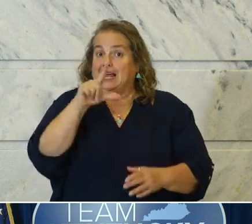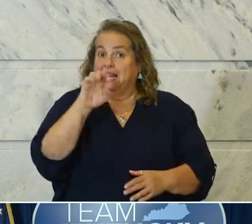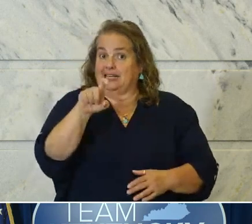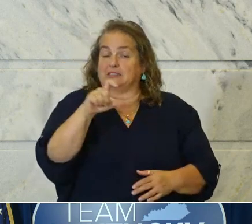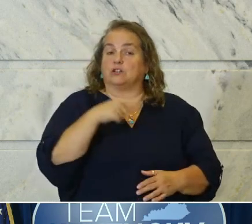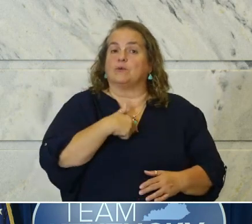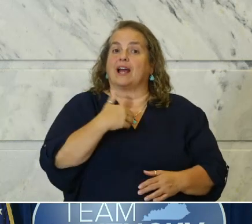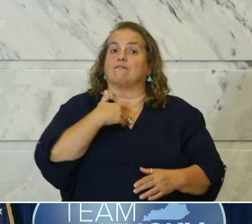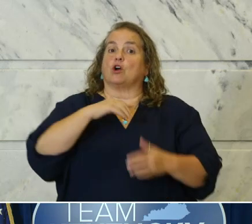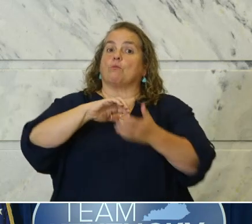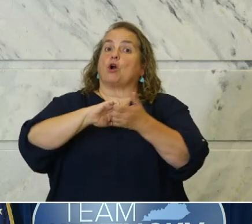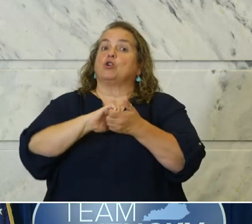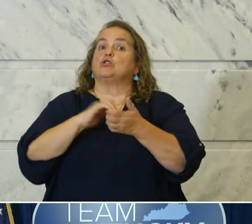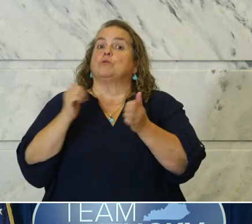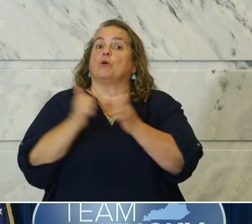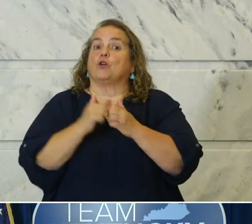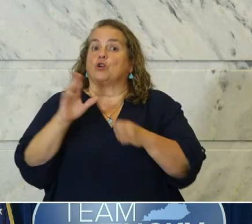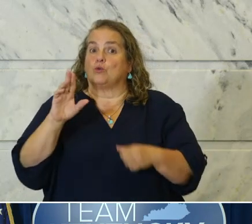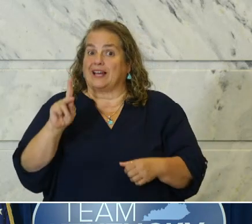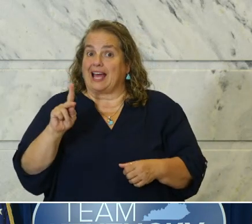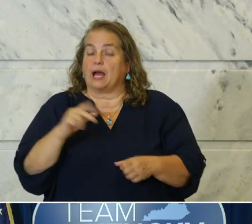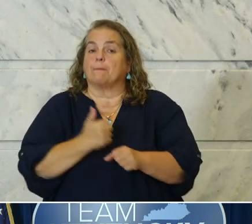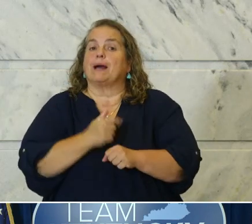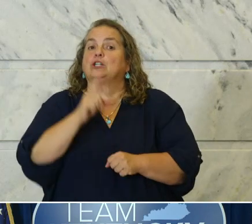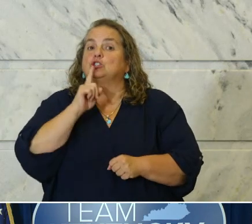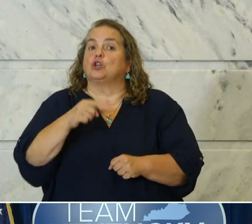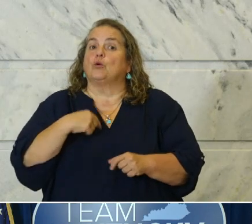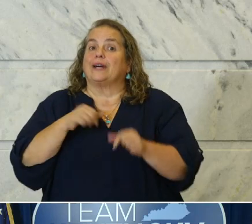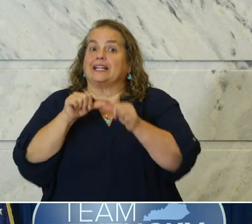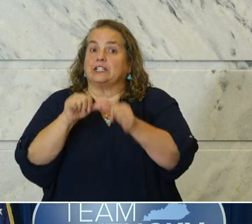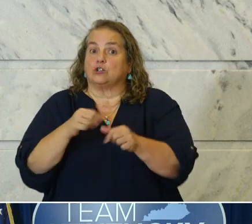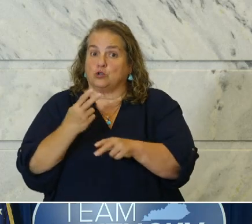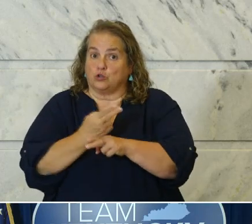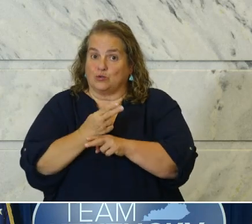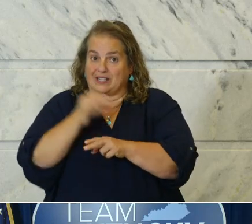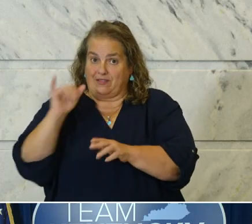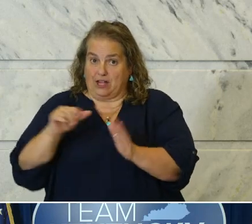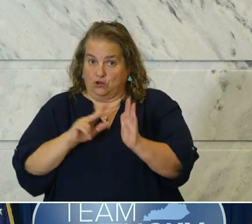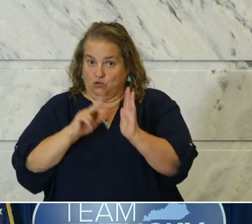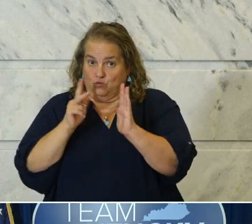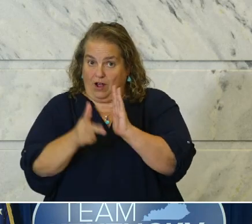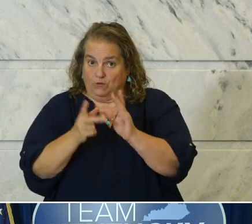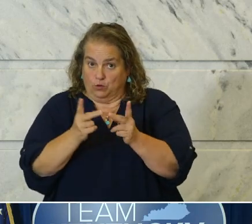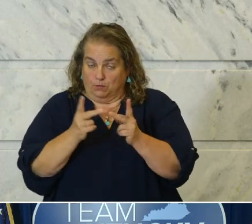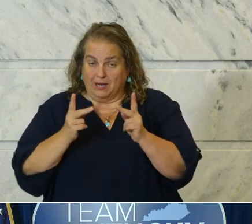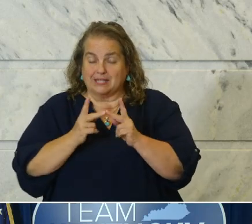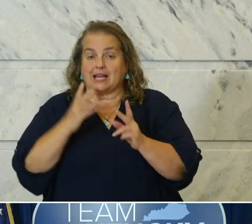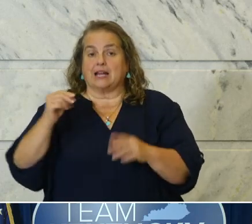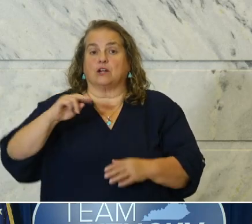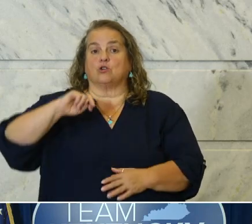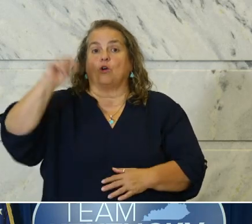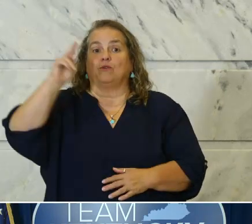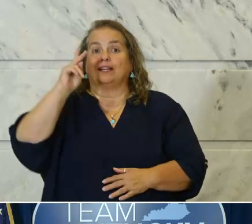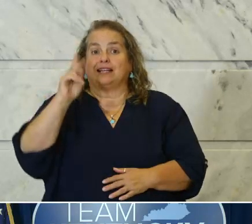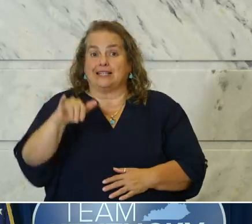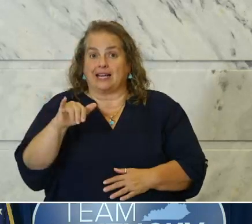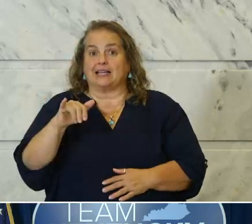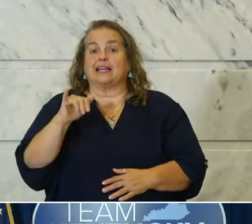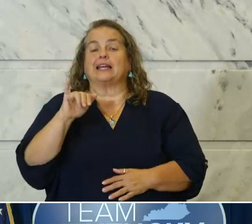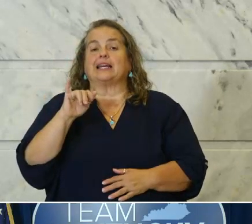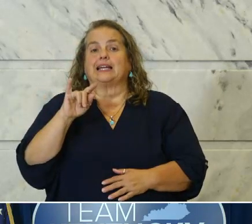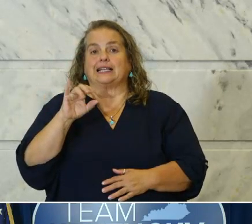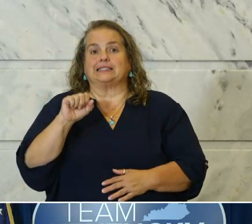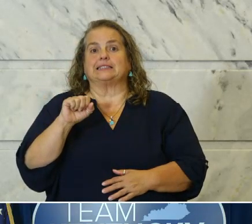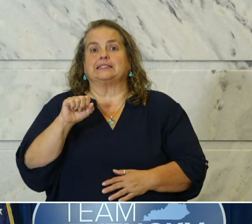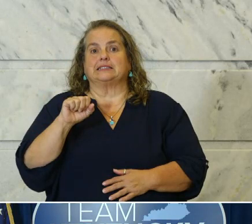we've got a partnership with UK. Let's make sure we're continuing to use that drive-through site. And then in Northern Kentucky, it's